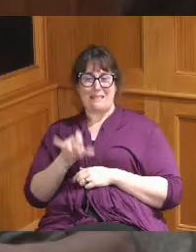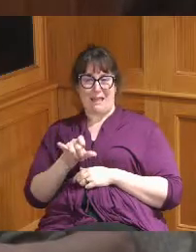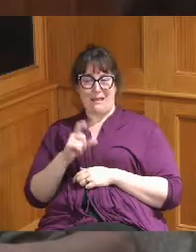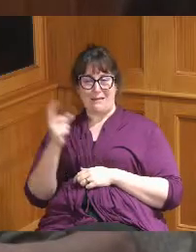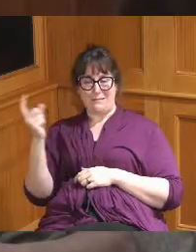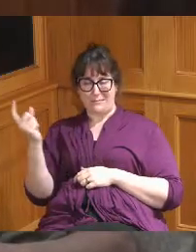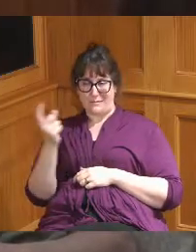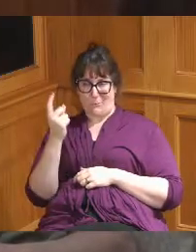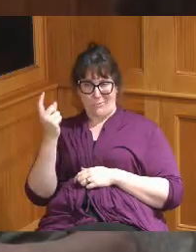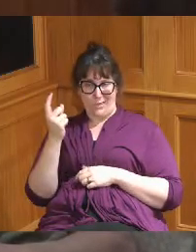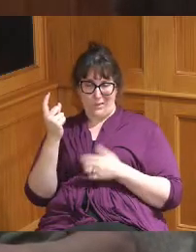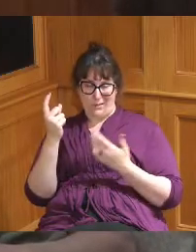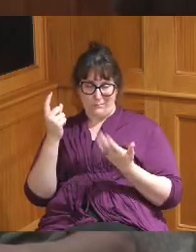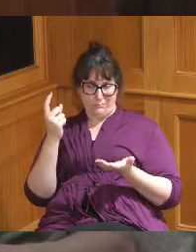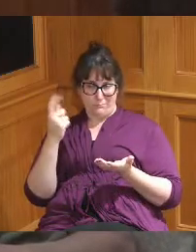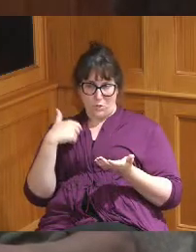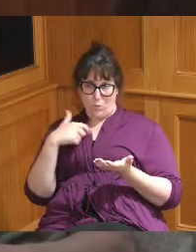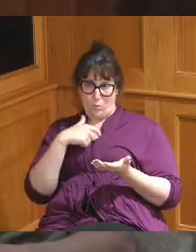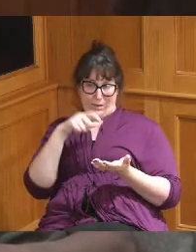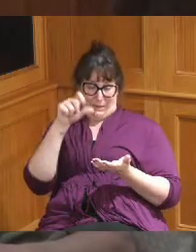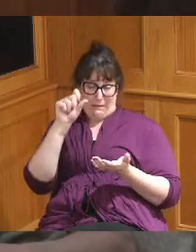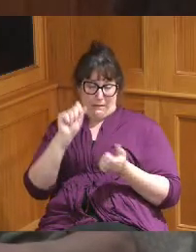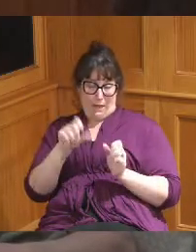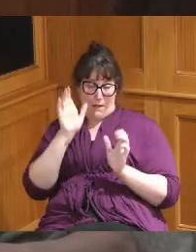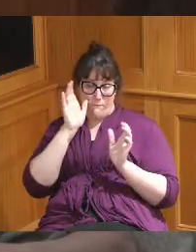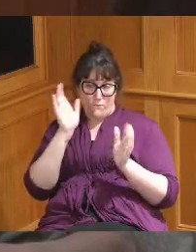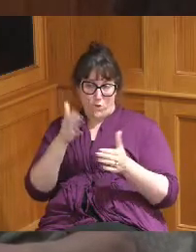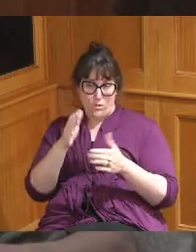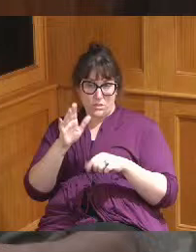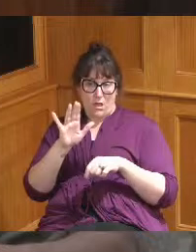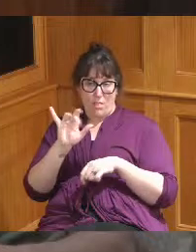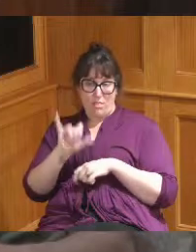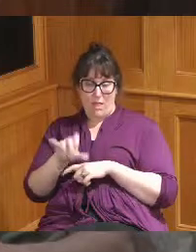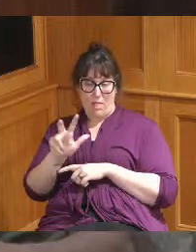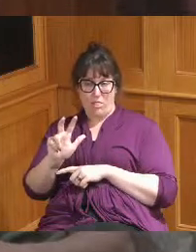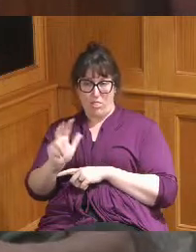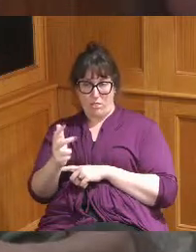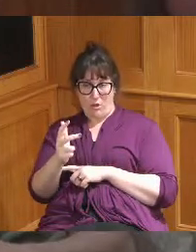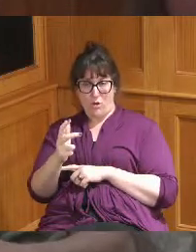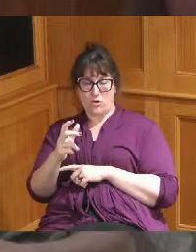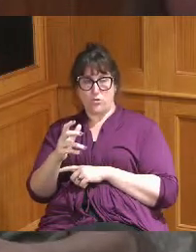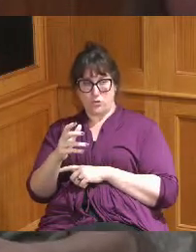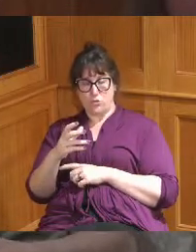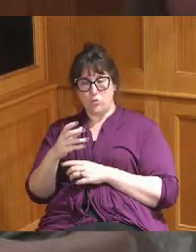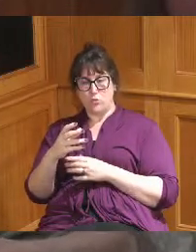something that we can really focus on, that third party to contribute to those costs.